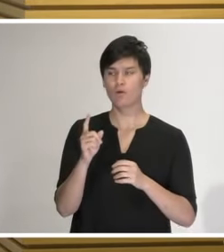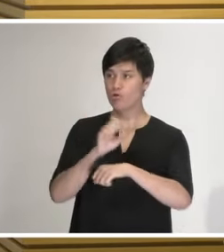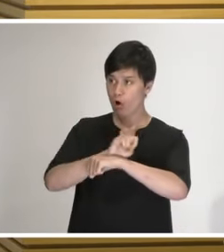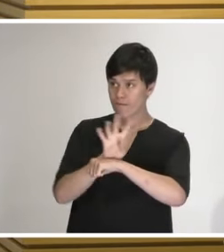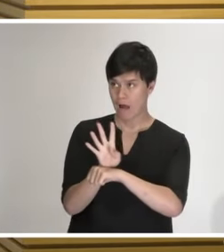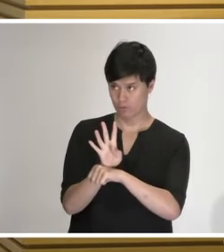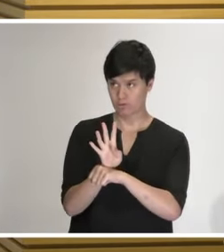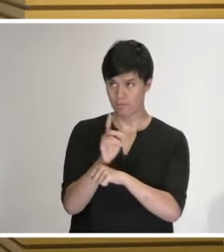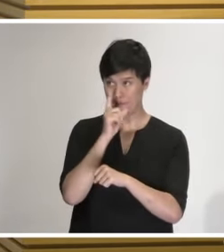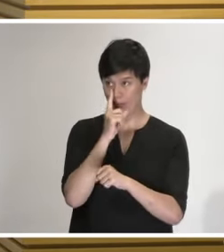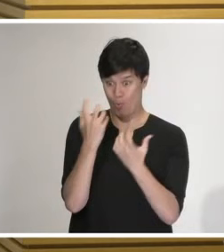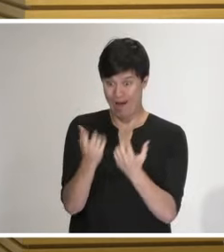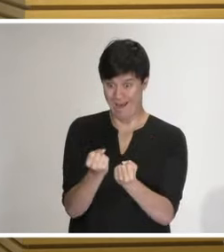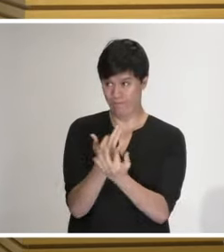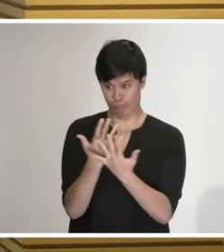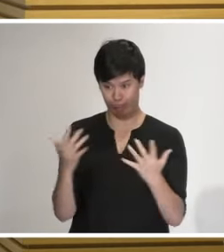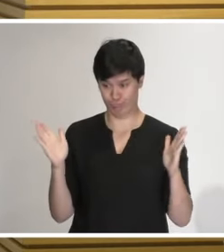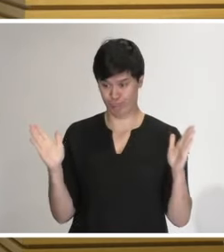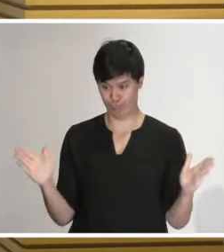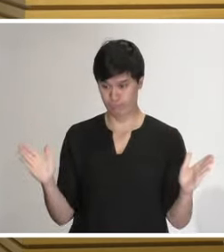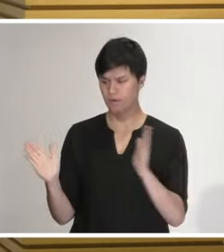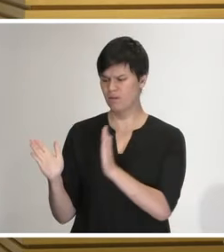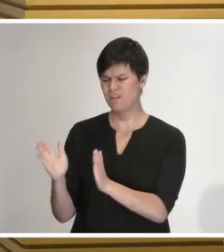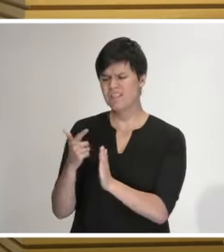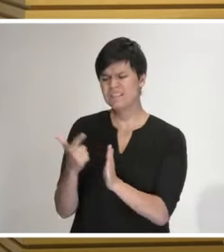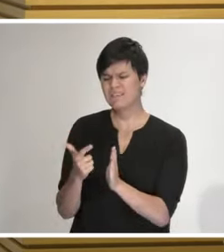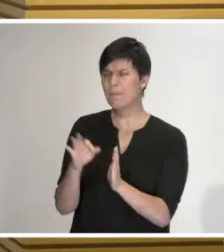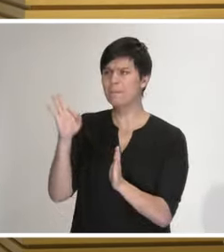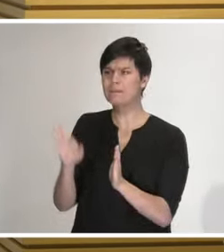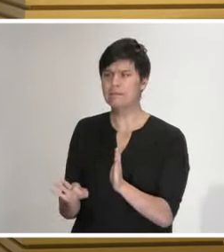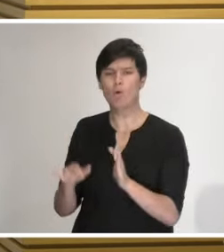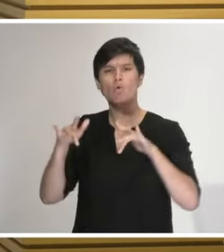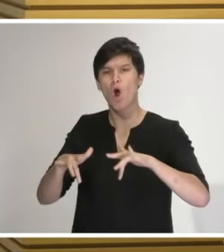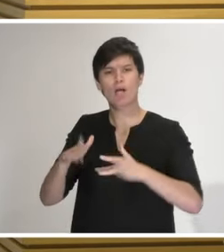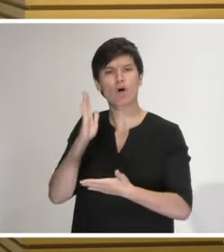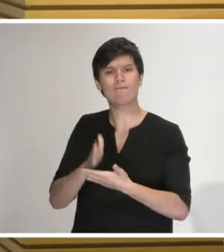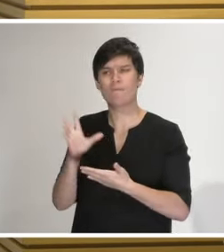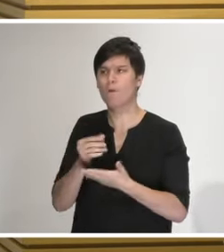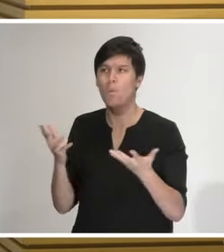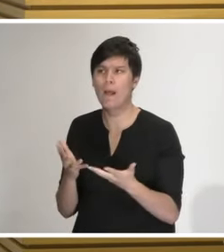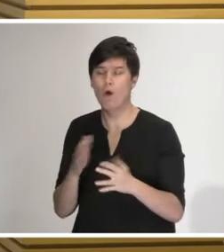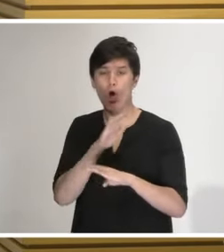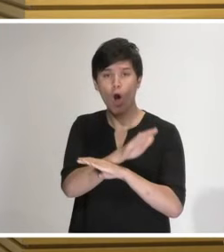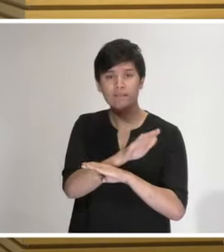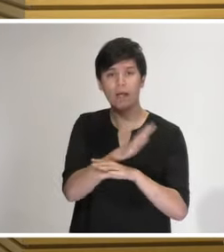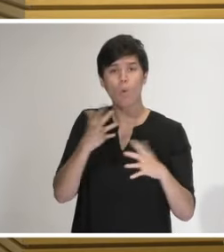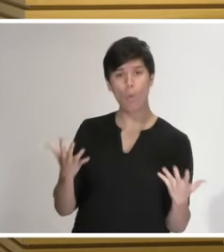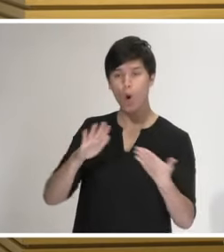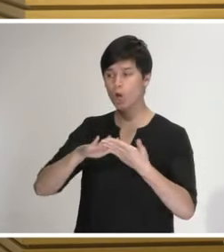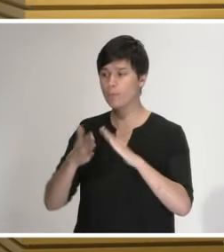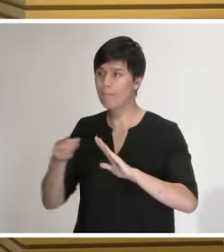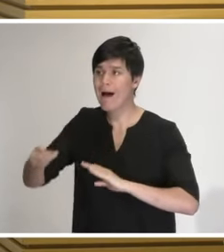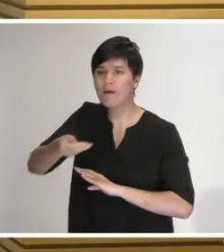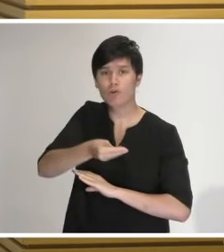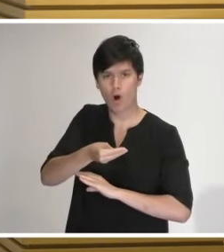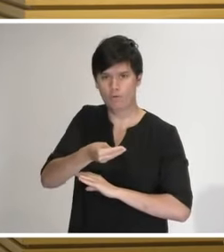investigated, which many could be related to community transmission. When do you expect to have that data back? Well, those